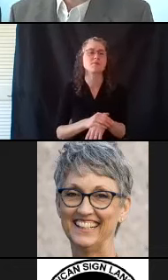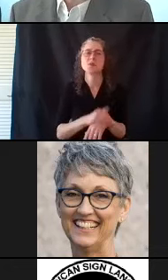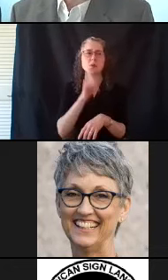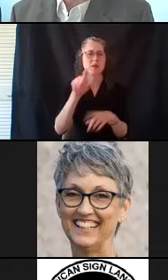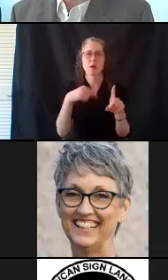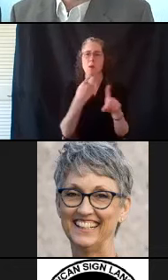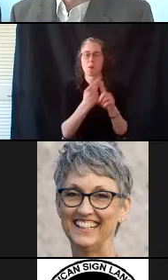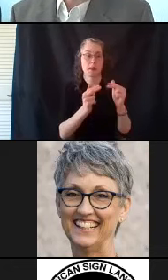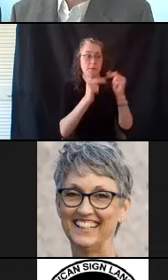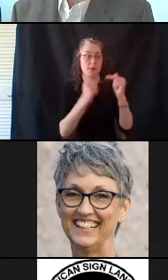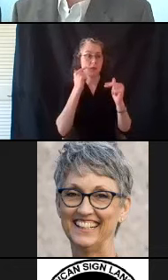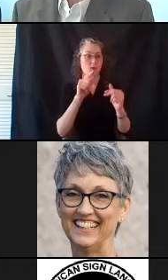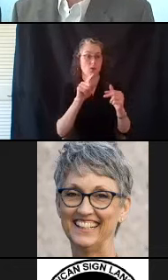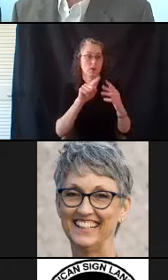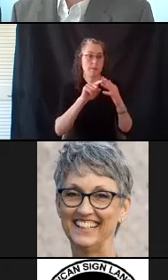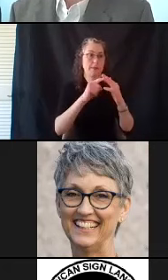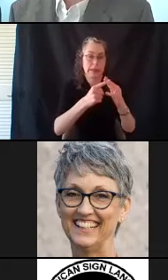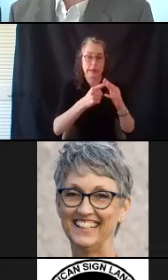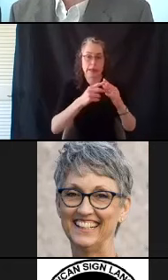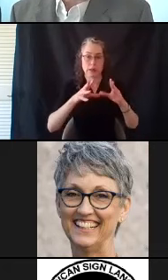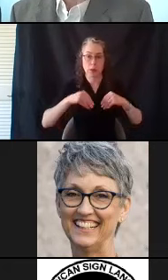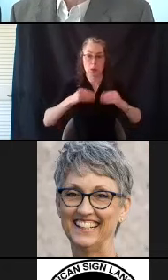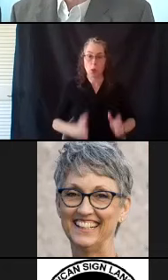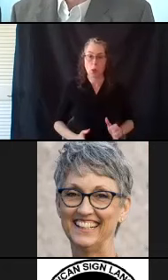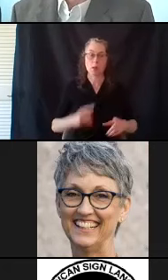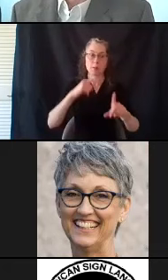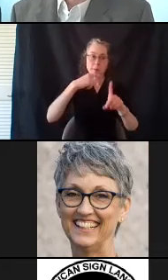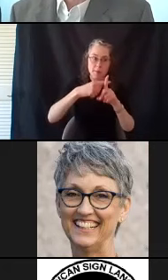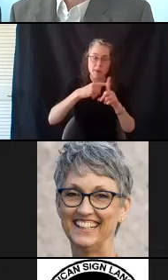builder or the homeowner, but for the future as well.